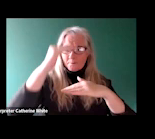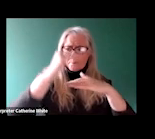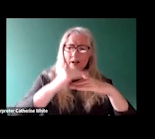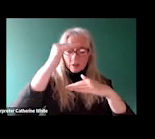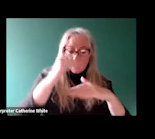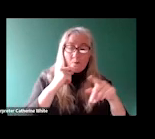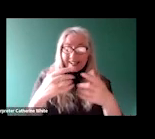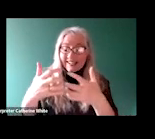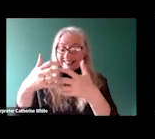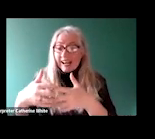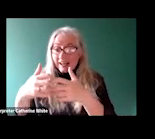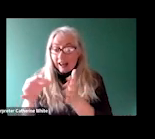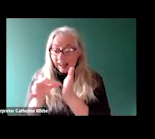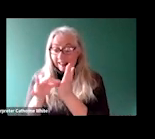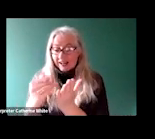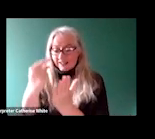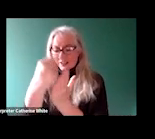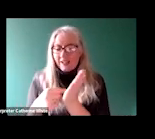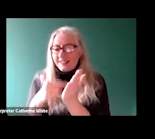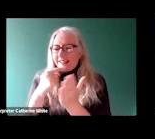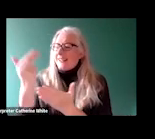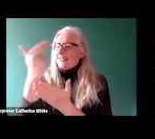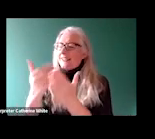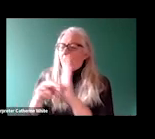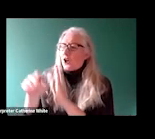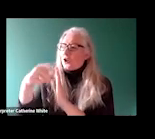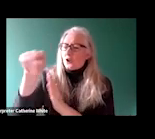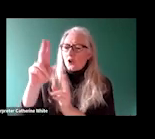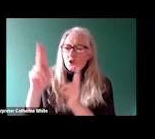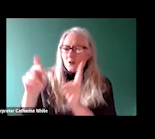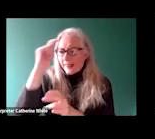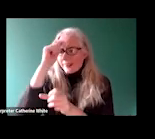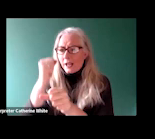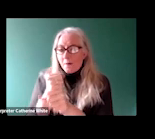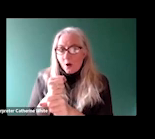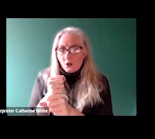document itself says that designers should have regard to the philosophy